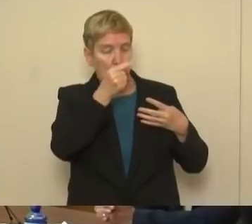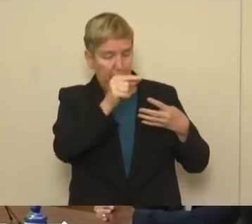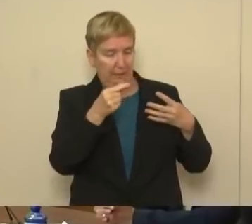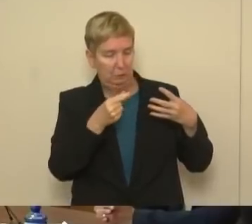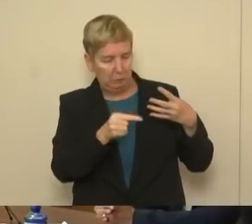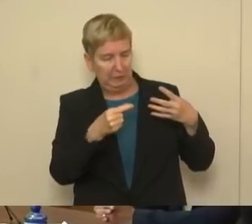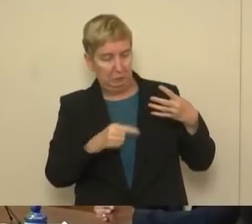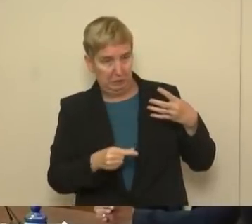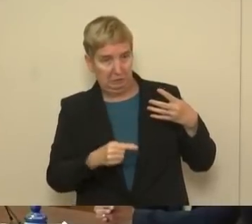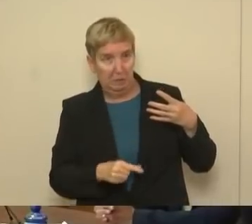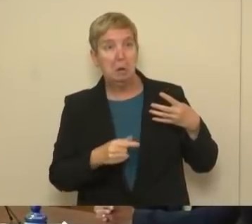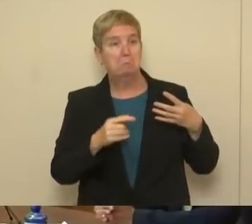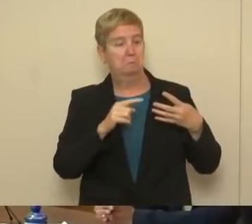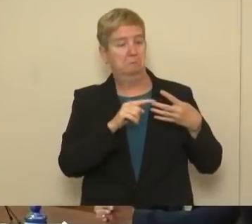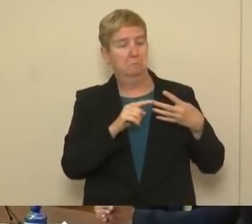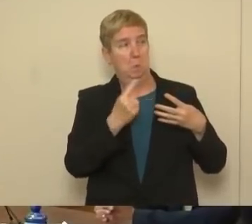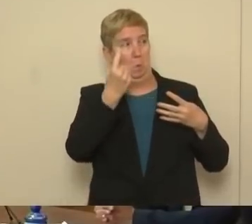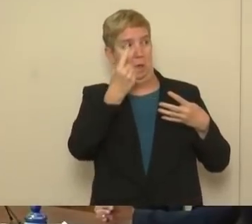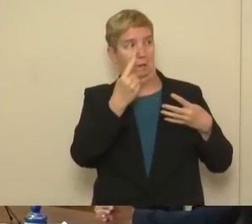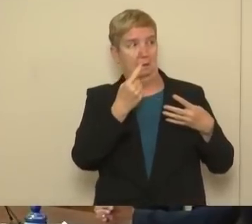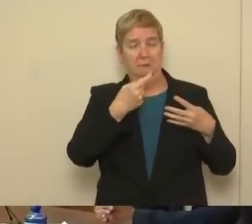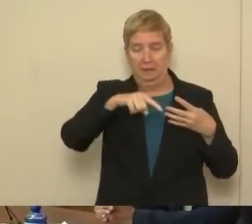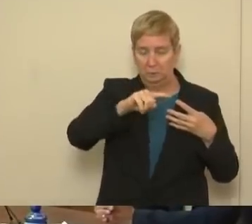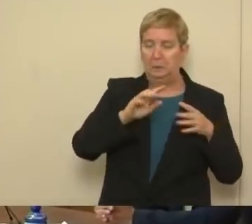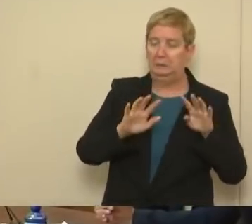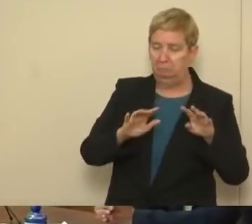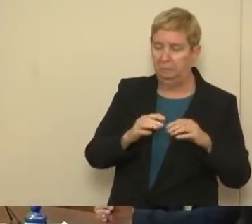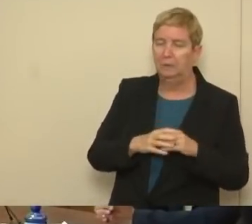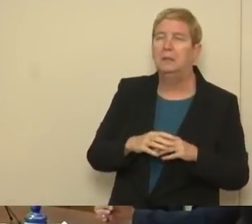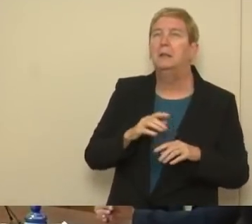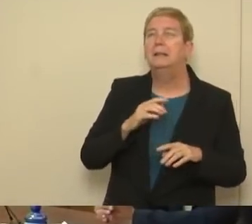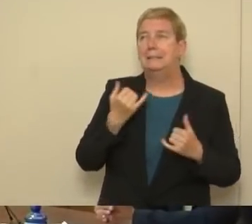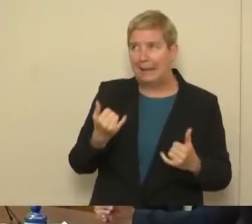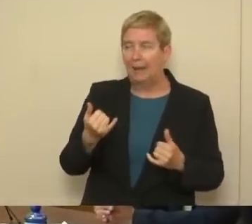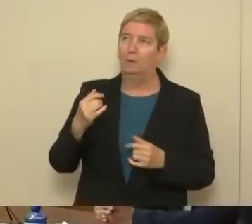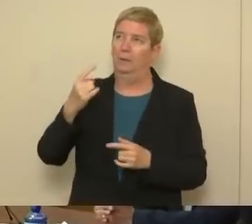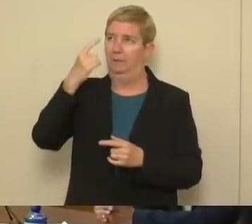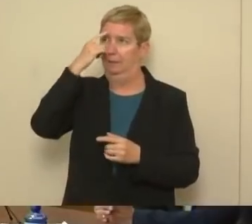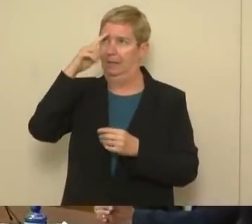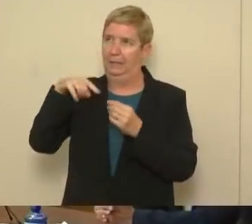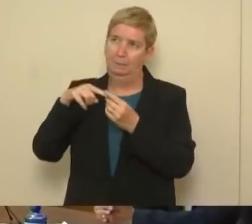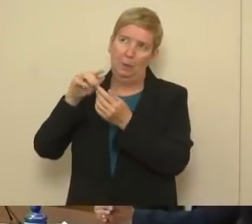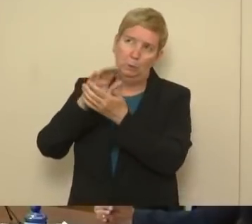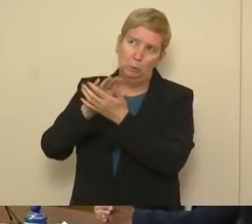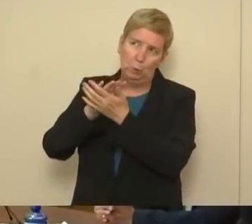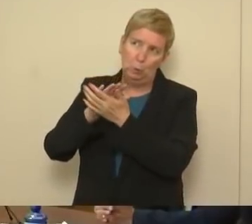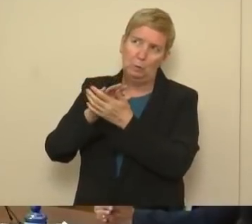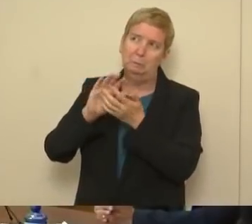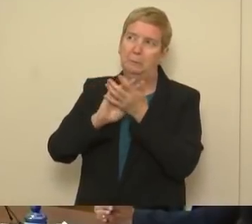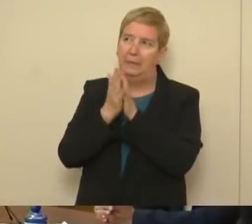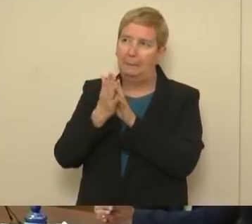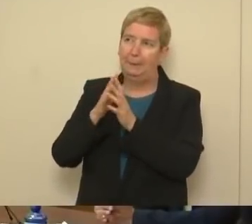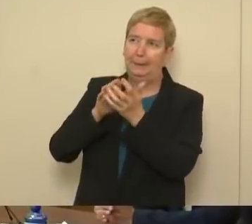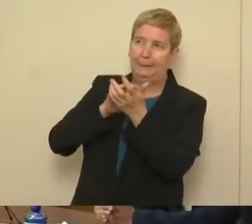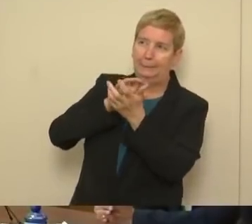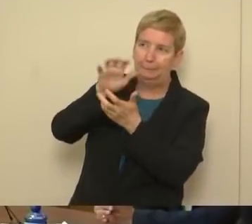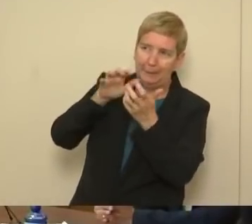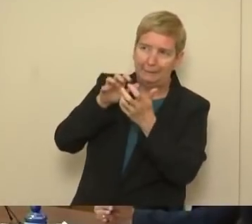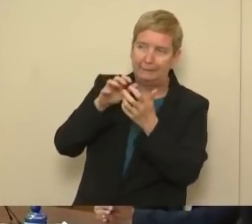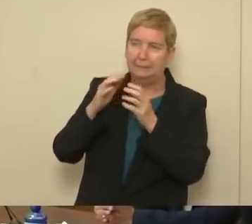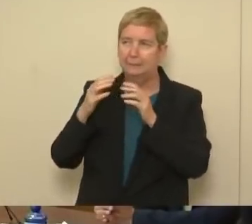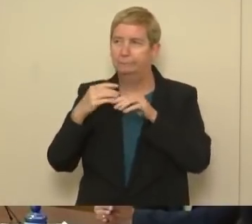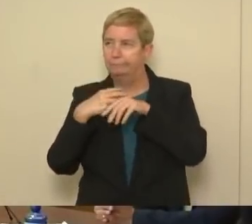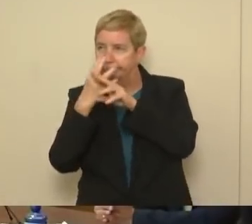in terms of the probability that schools will be able to go to a hybrid model after Labor Day, and